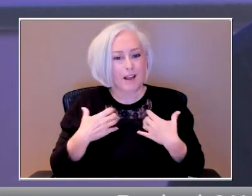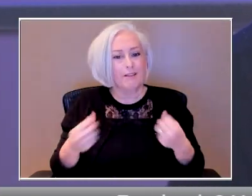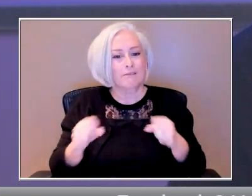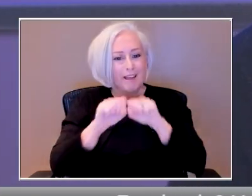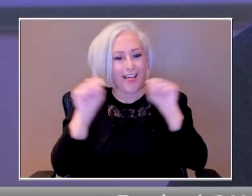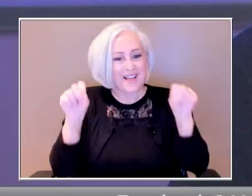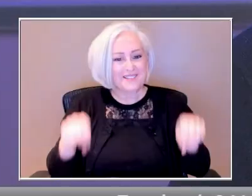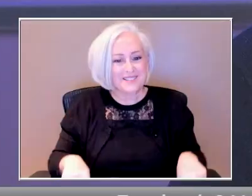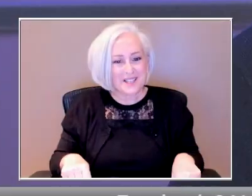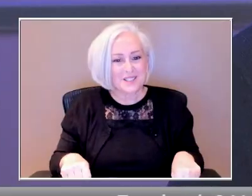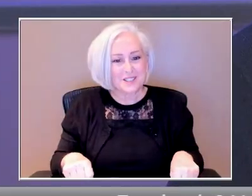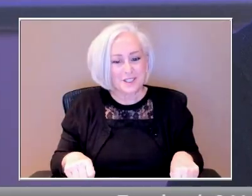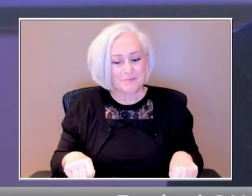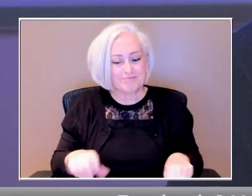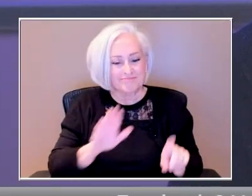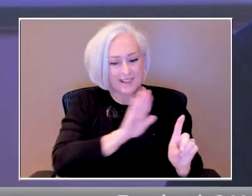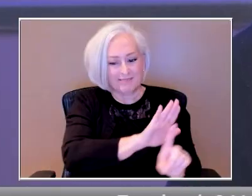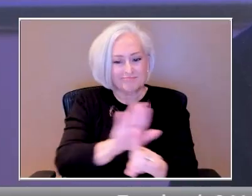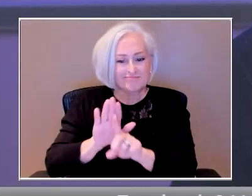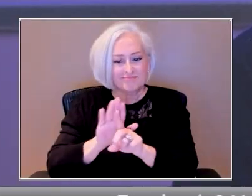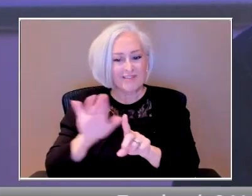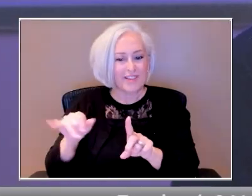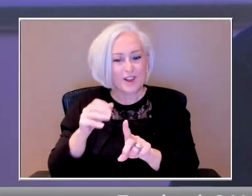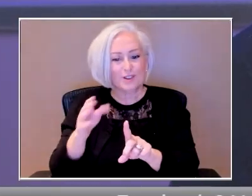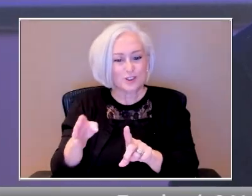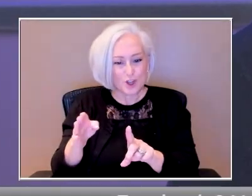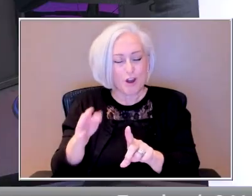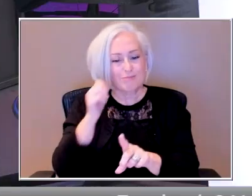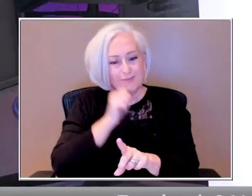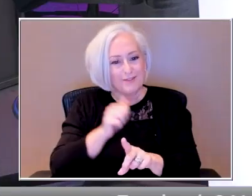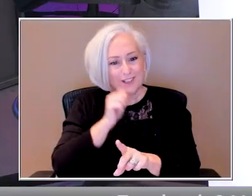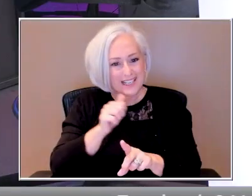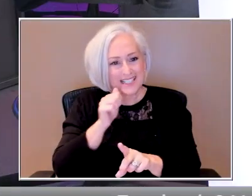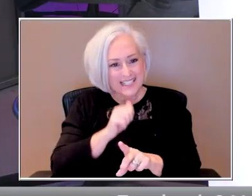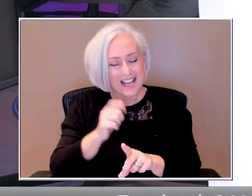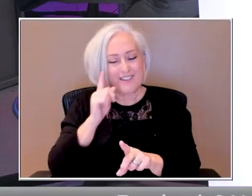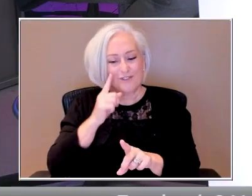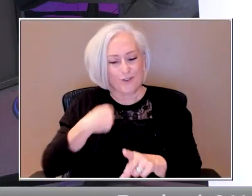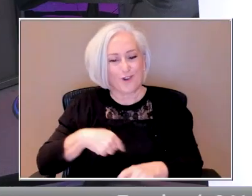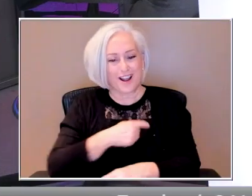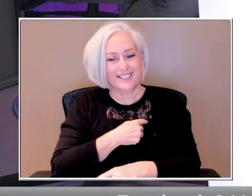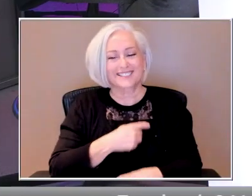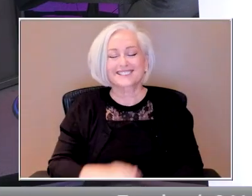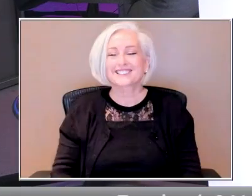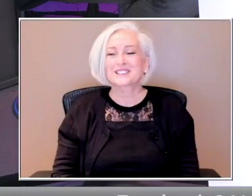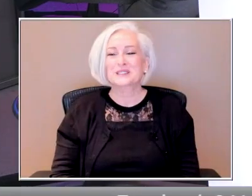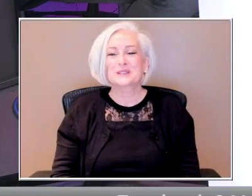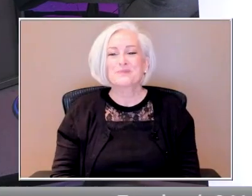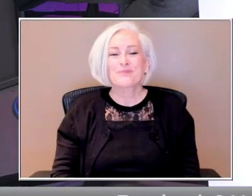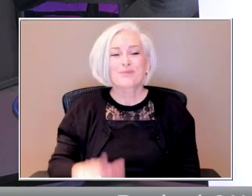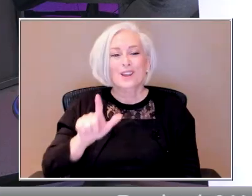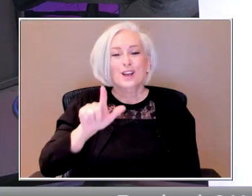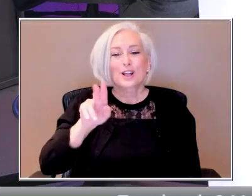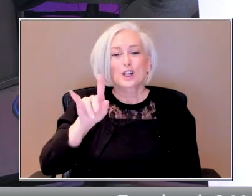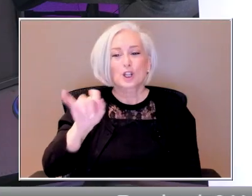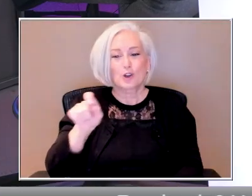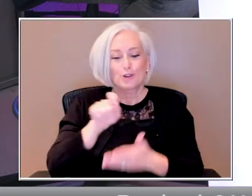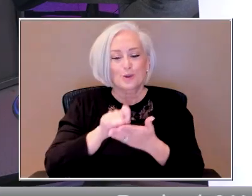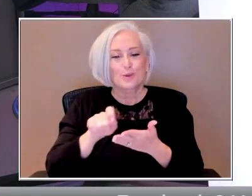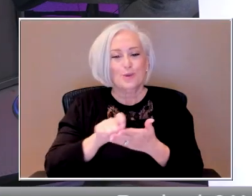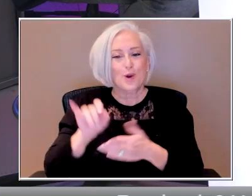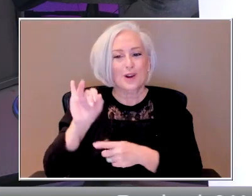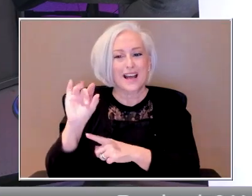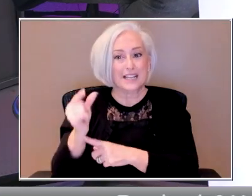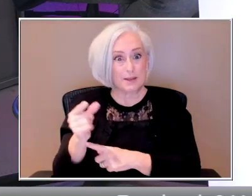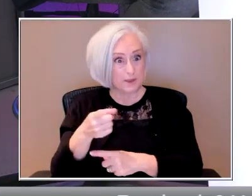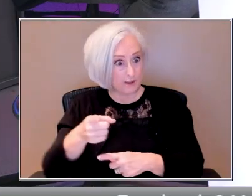do what they do every day so beautifully for people like us. I want to share something that Luke wrote on his Instagram. If you don't follow Luke on Instagram,